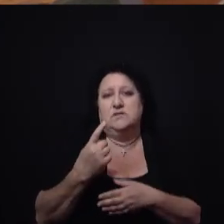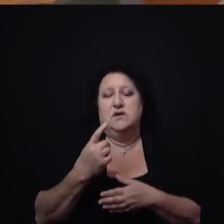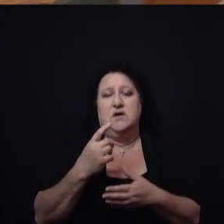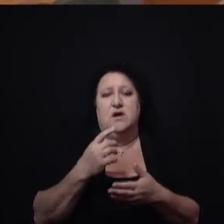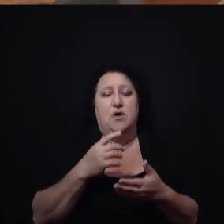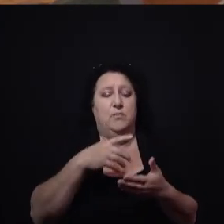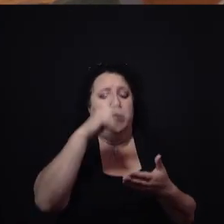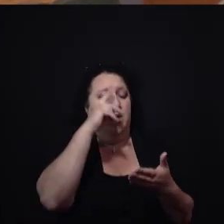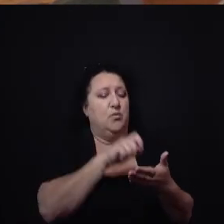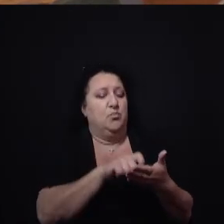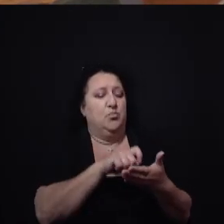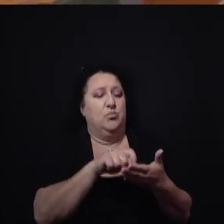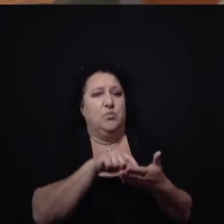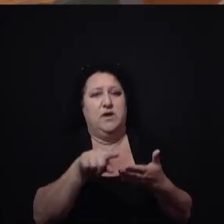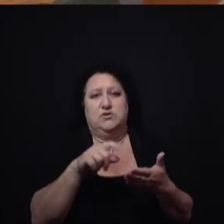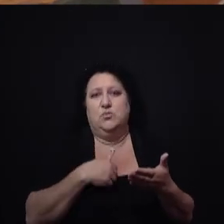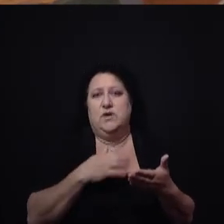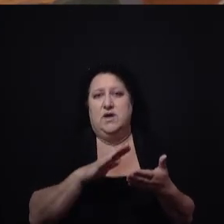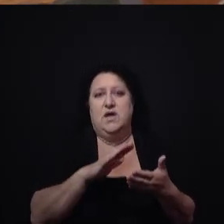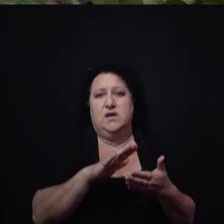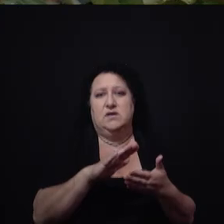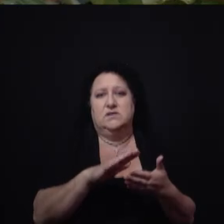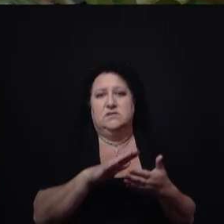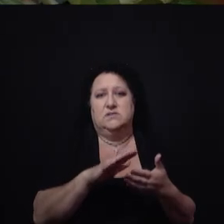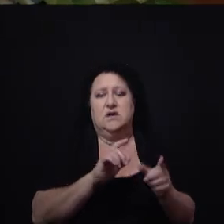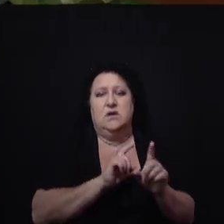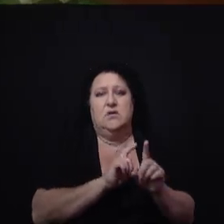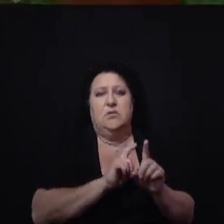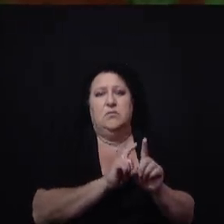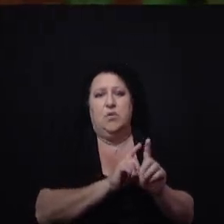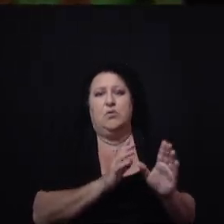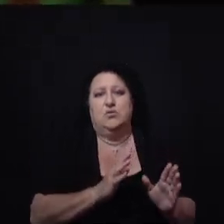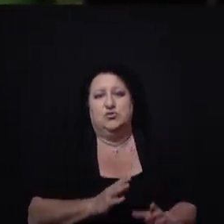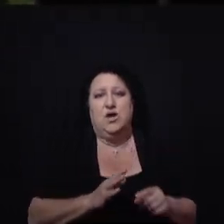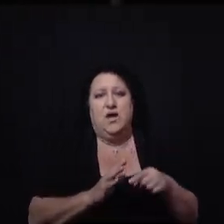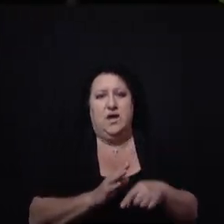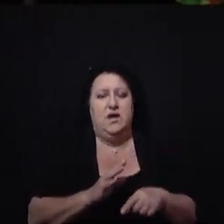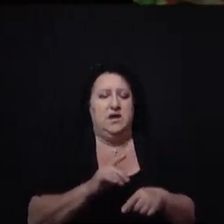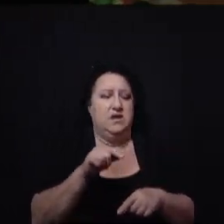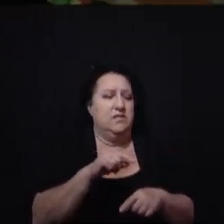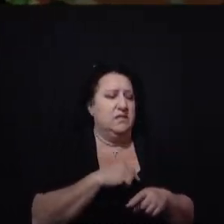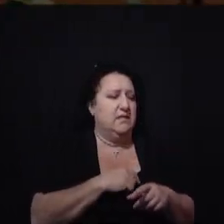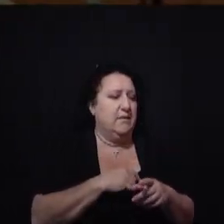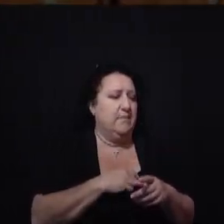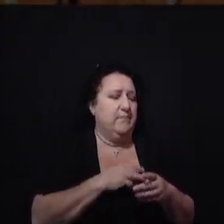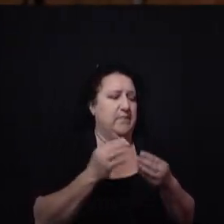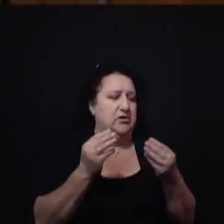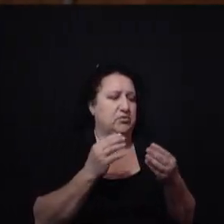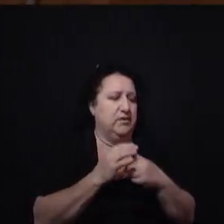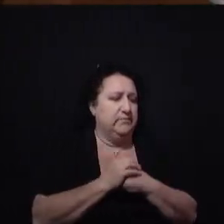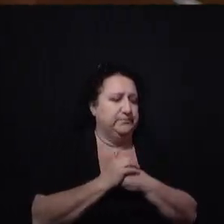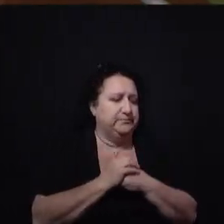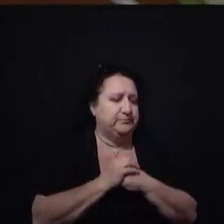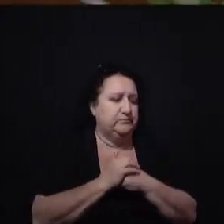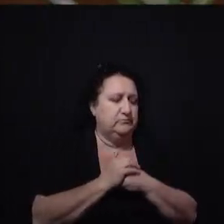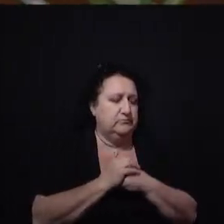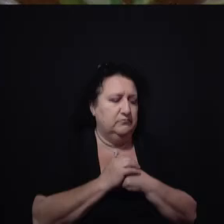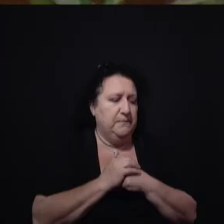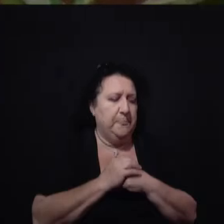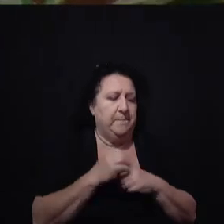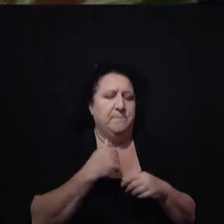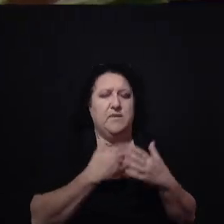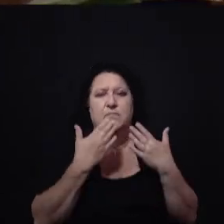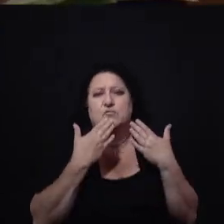his protege in the ministry. He says, verse 12, I am grateful to Christ Jesus our Lord, who